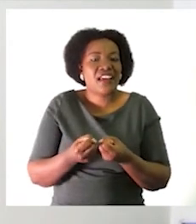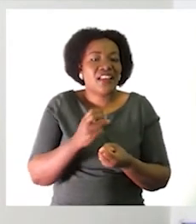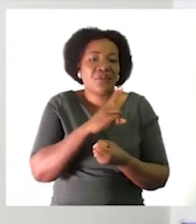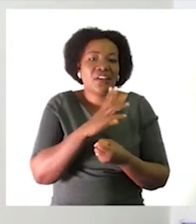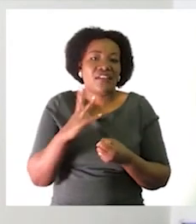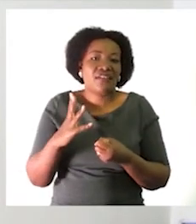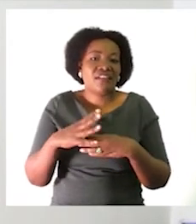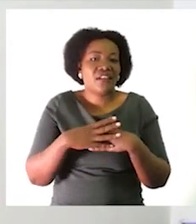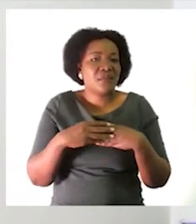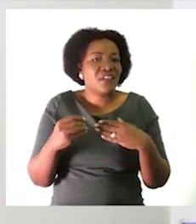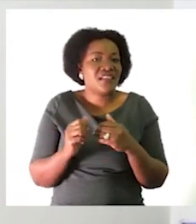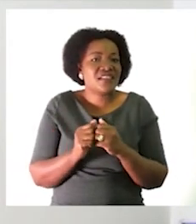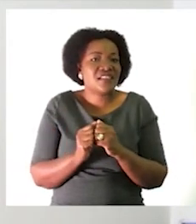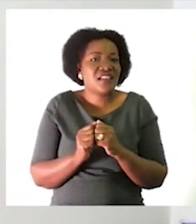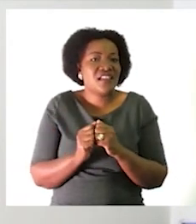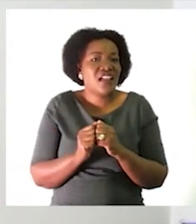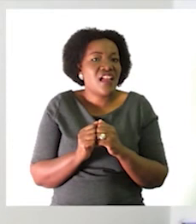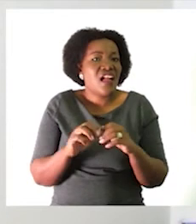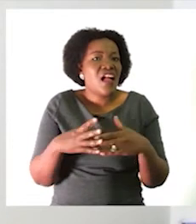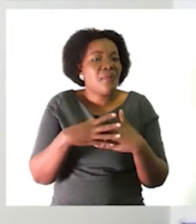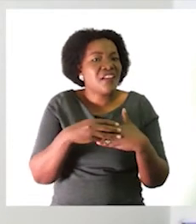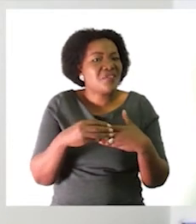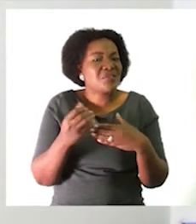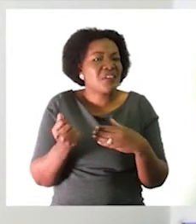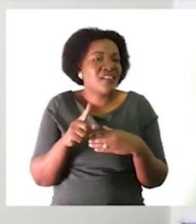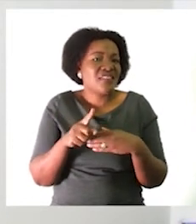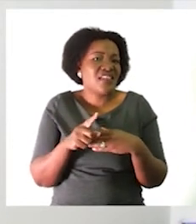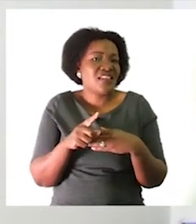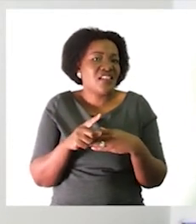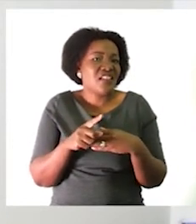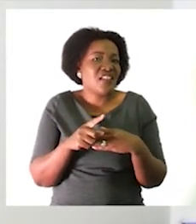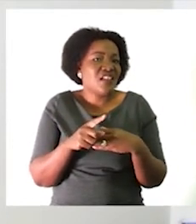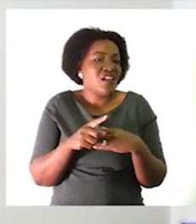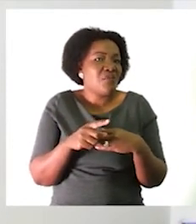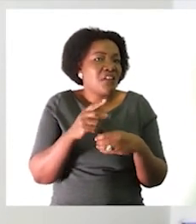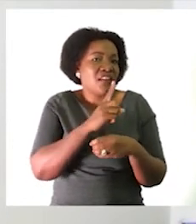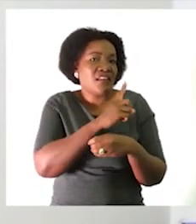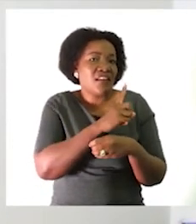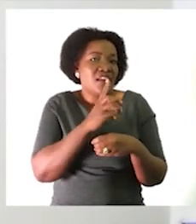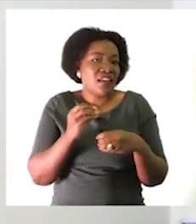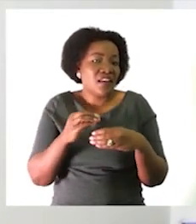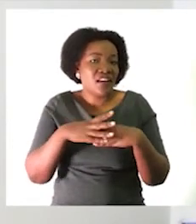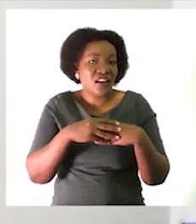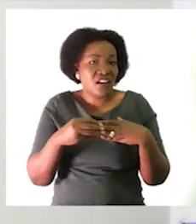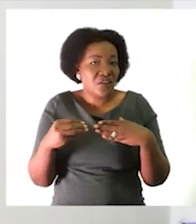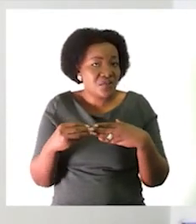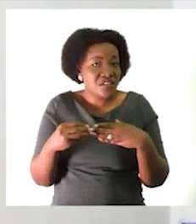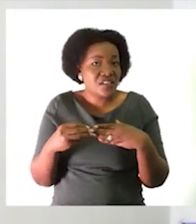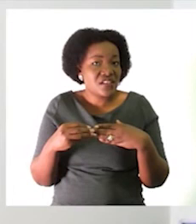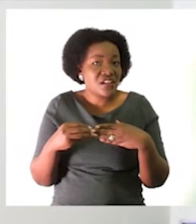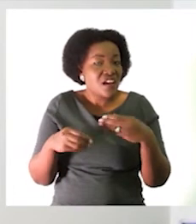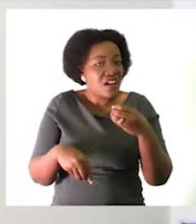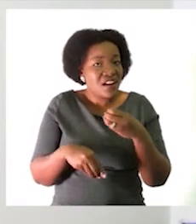dollars? How many notes do we have here? We have a $10 note